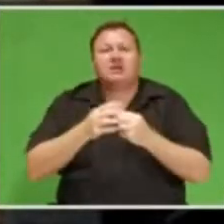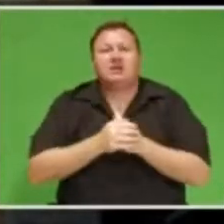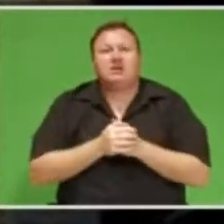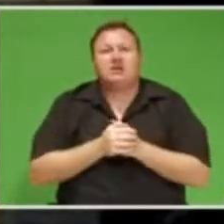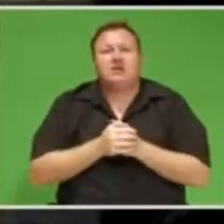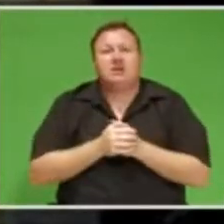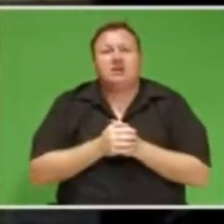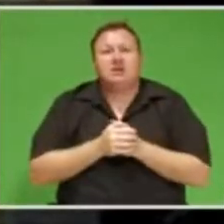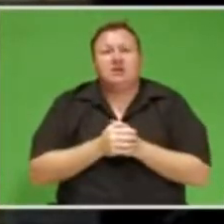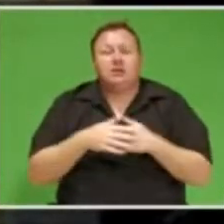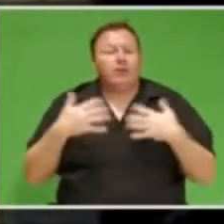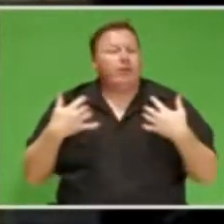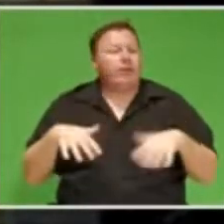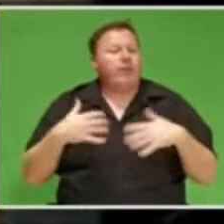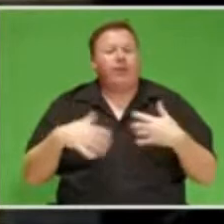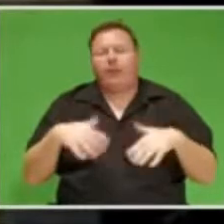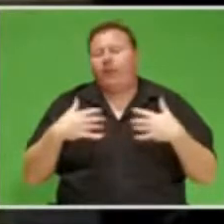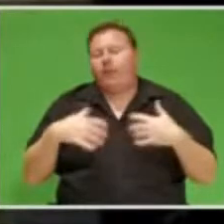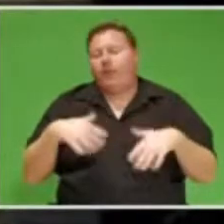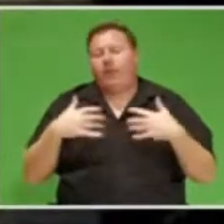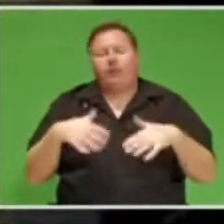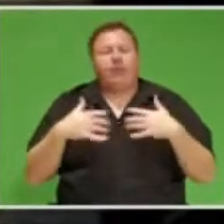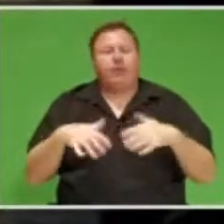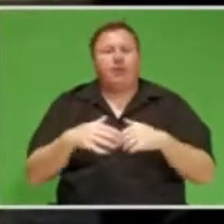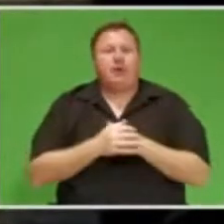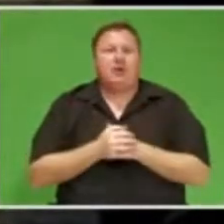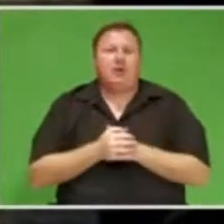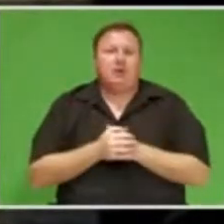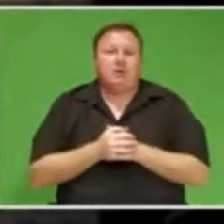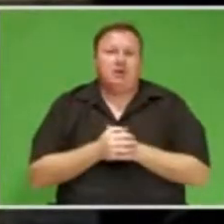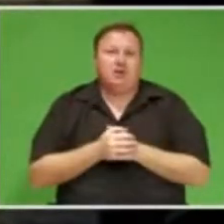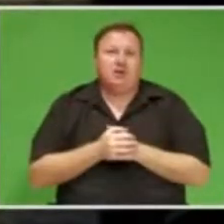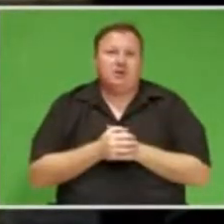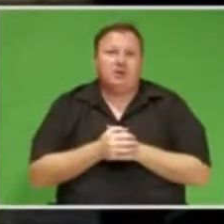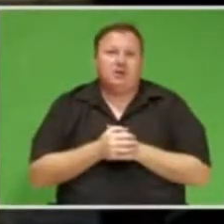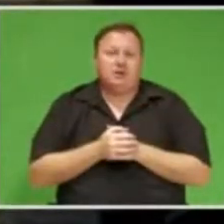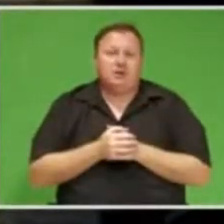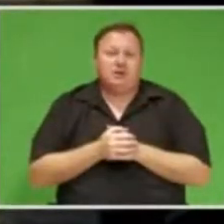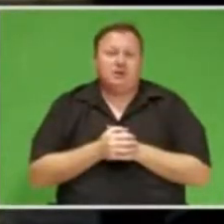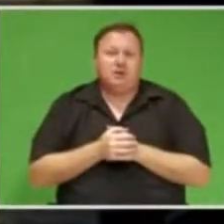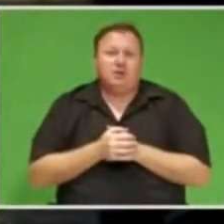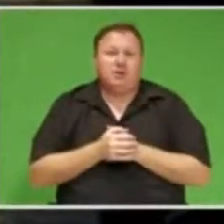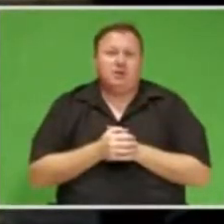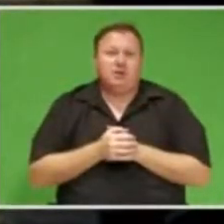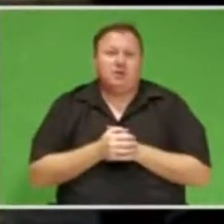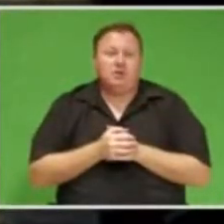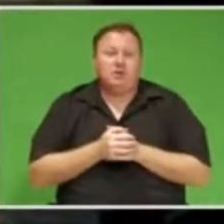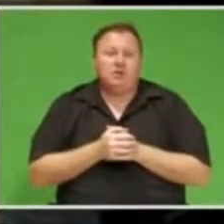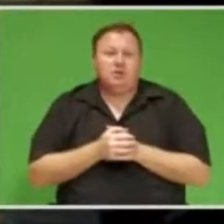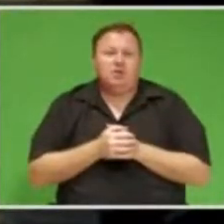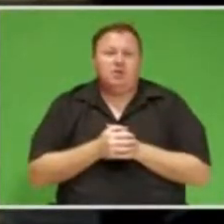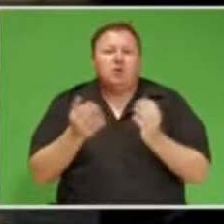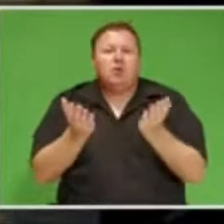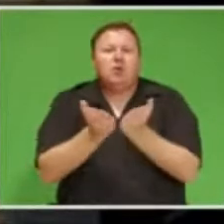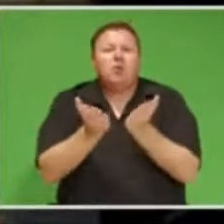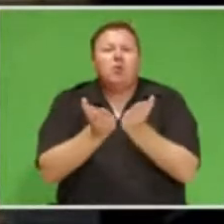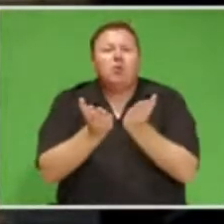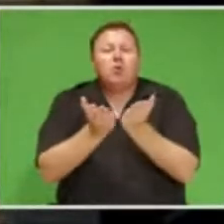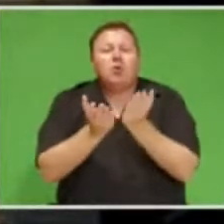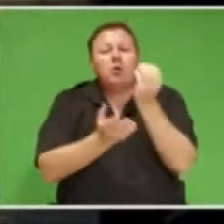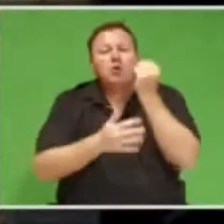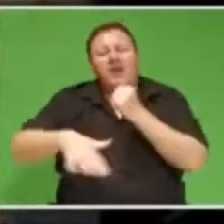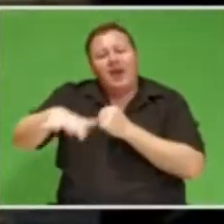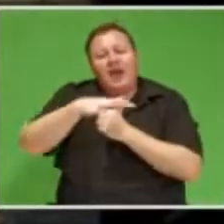is quite phenomenal. This means that the performance of learners from poor schools is steadily